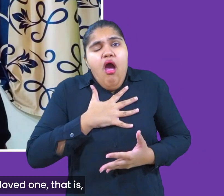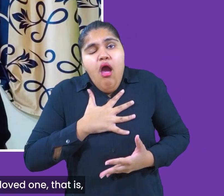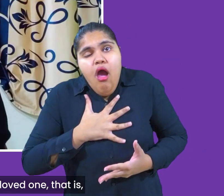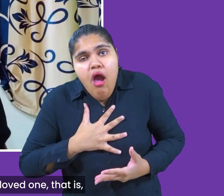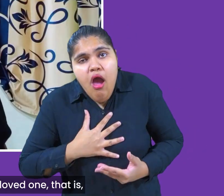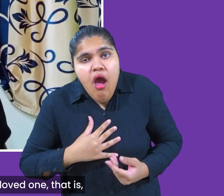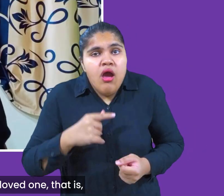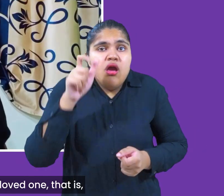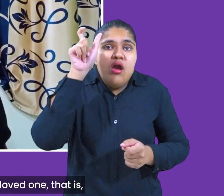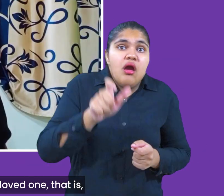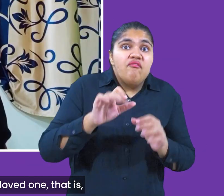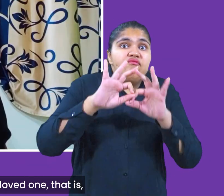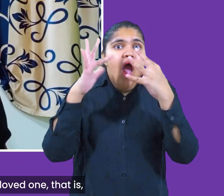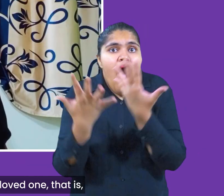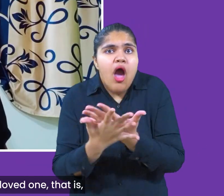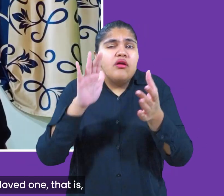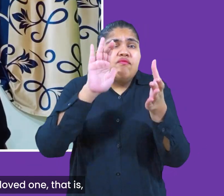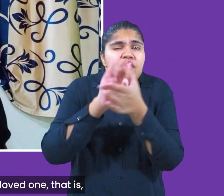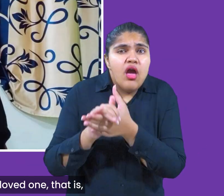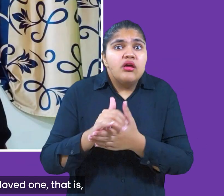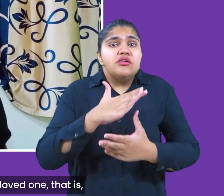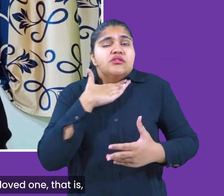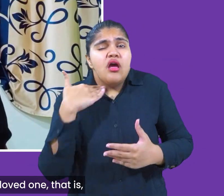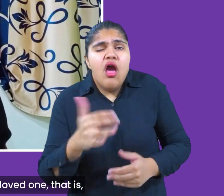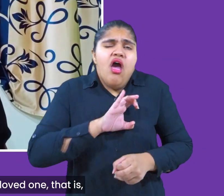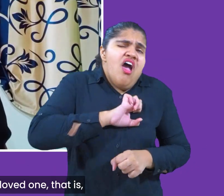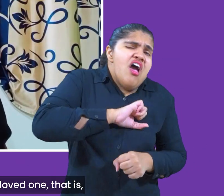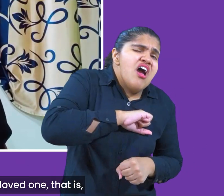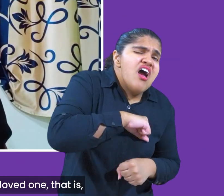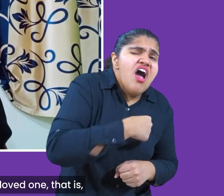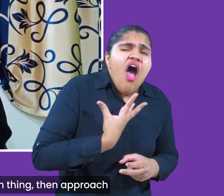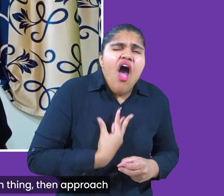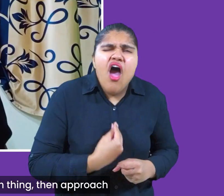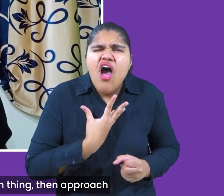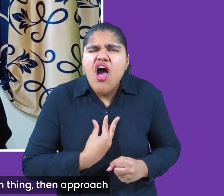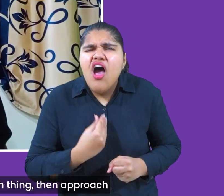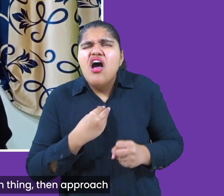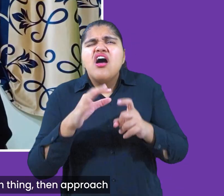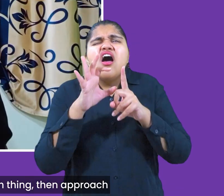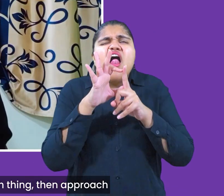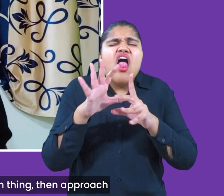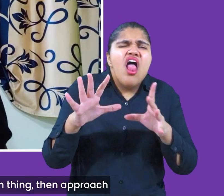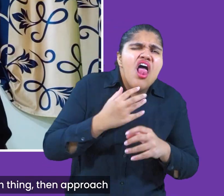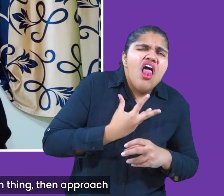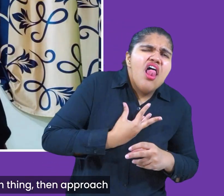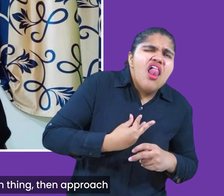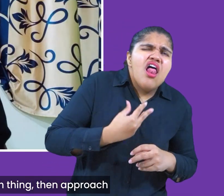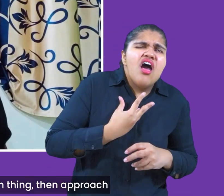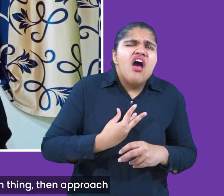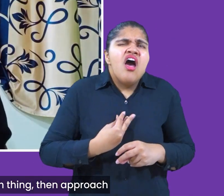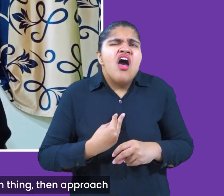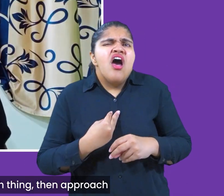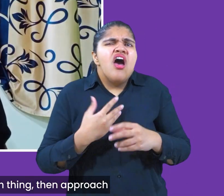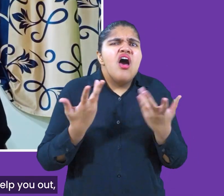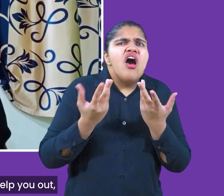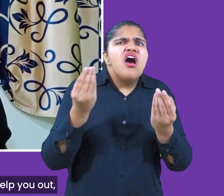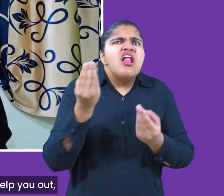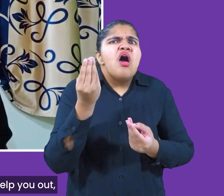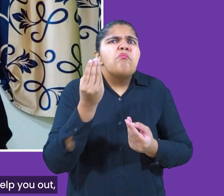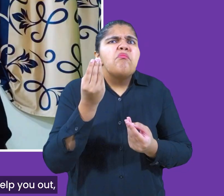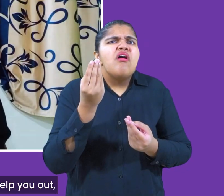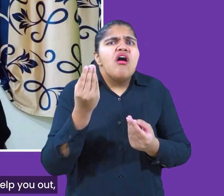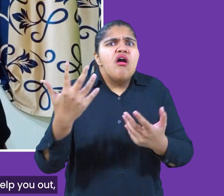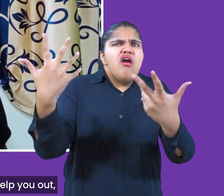severe, it can be grief, losing a loved one, that is, and also it can be abuse or any such thing, then approach